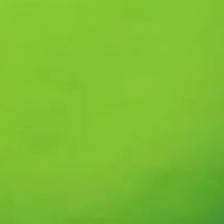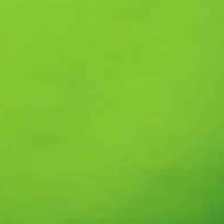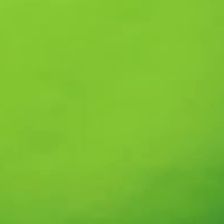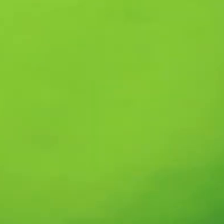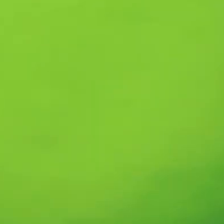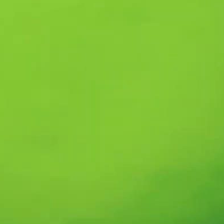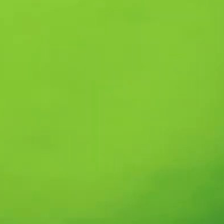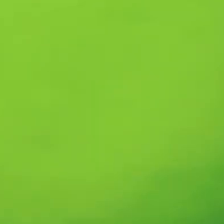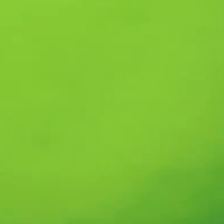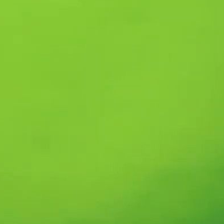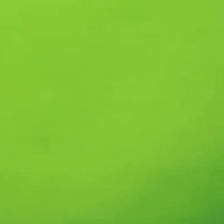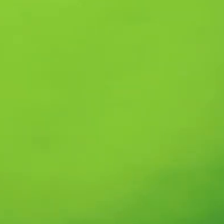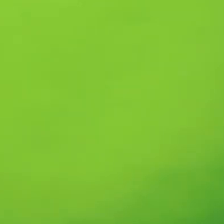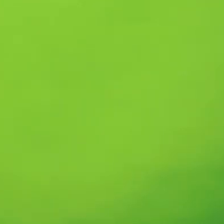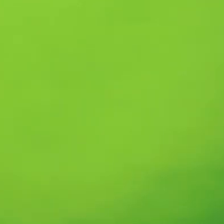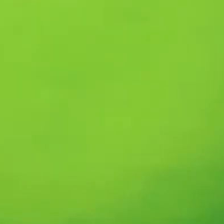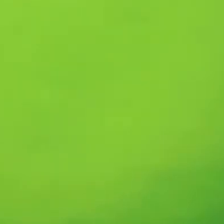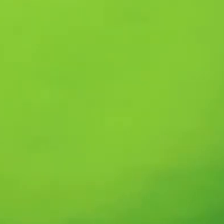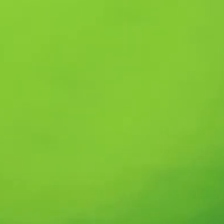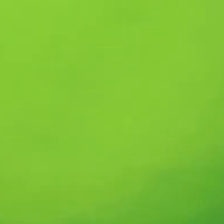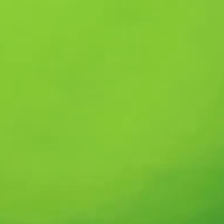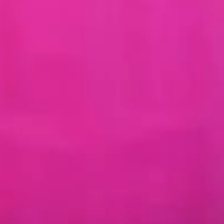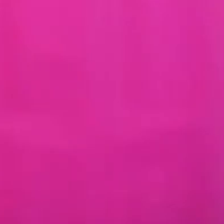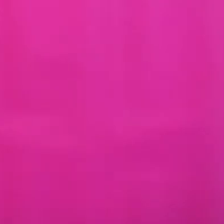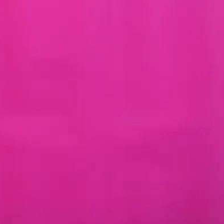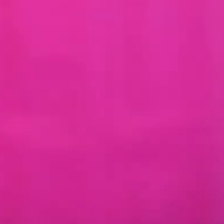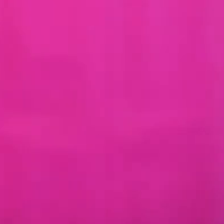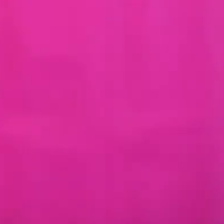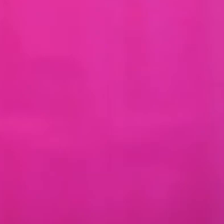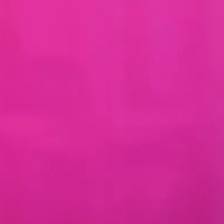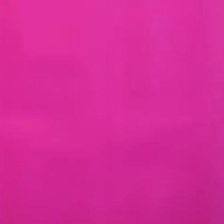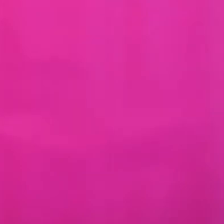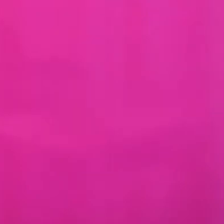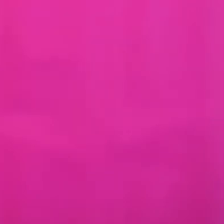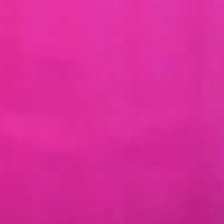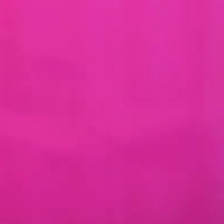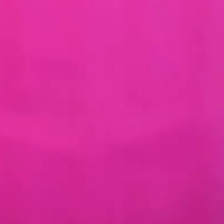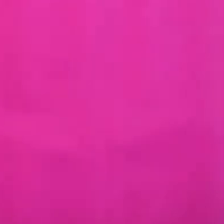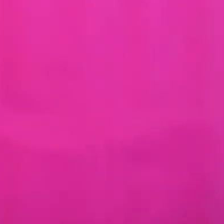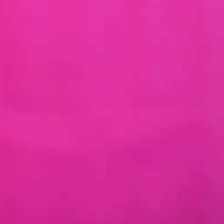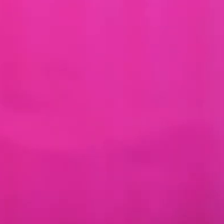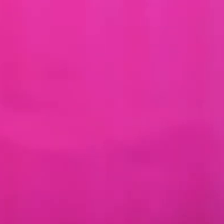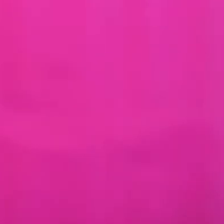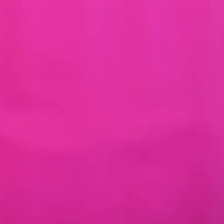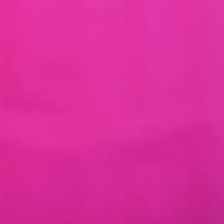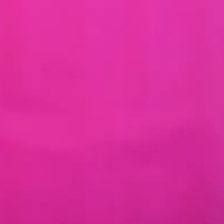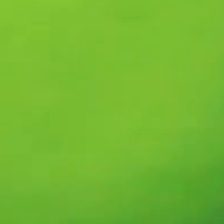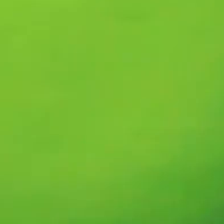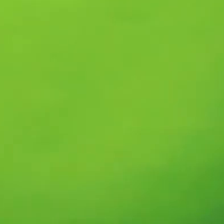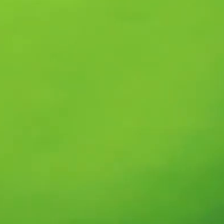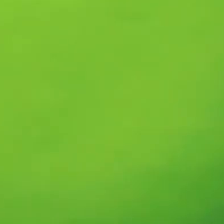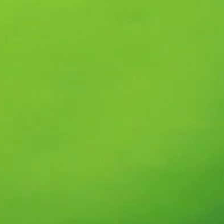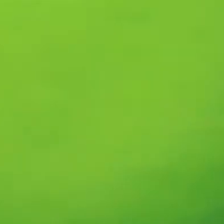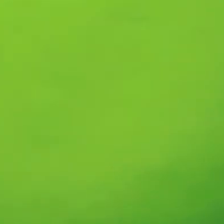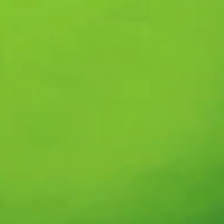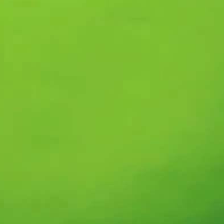você is usually appropriate for all situations. Você tem tempo para ir ao teatro comigo?